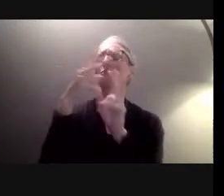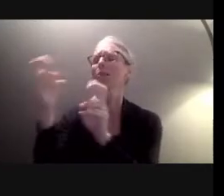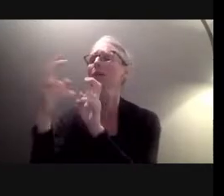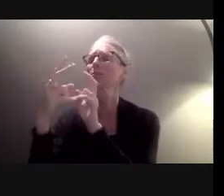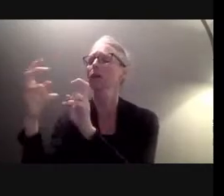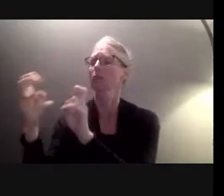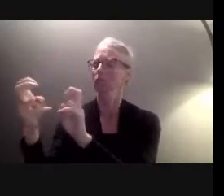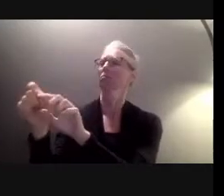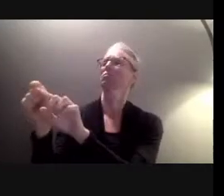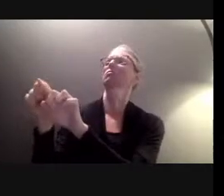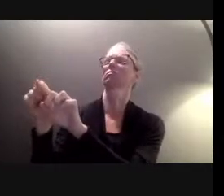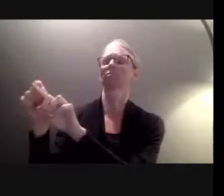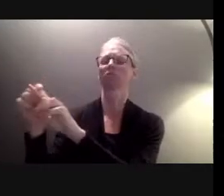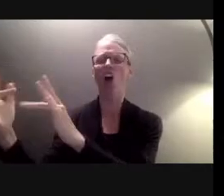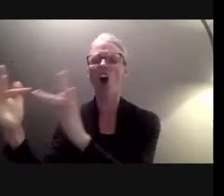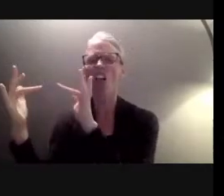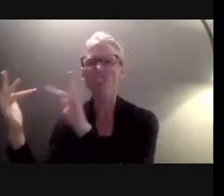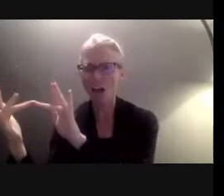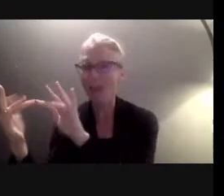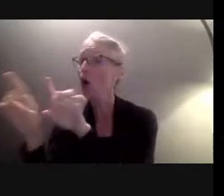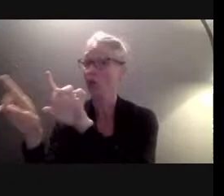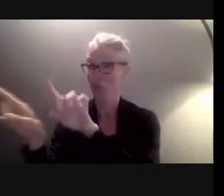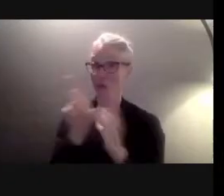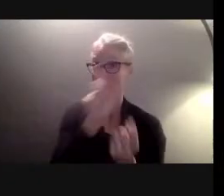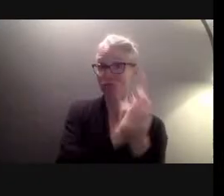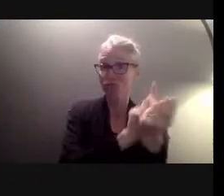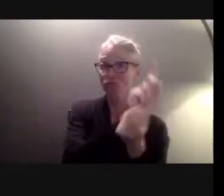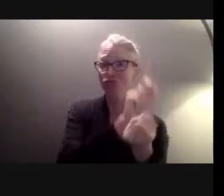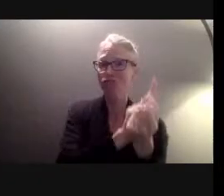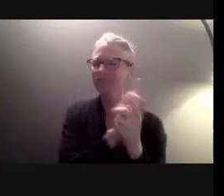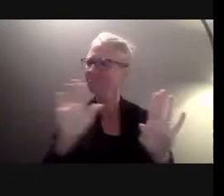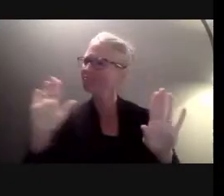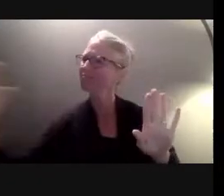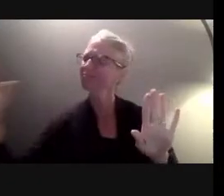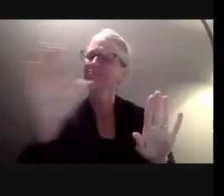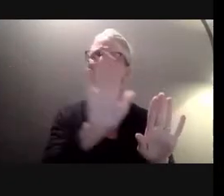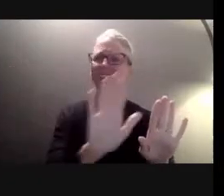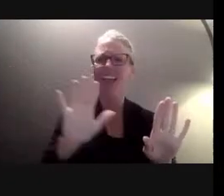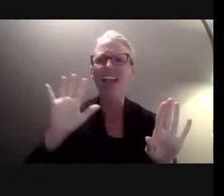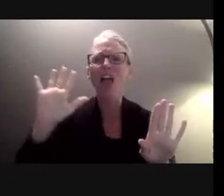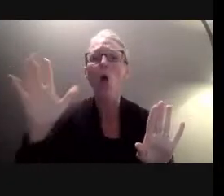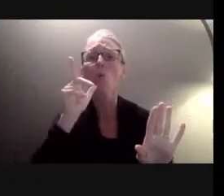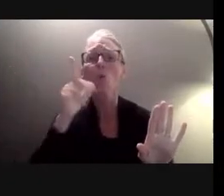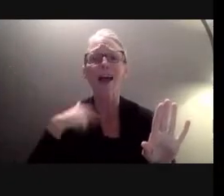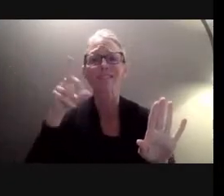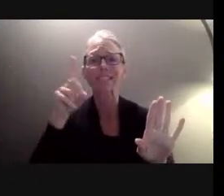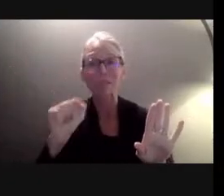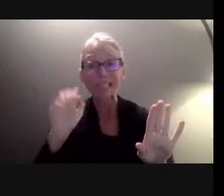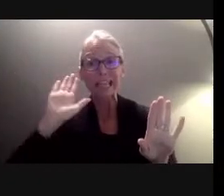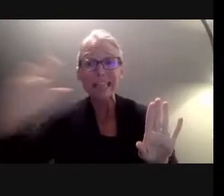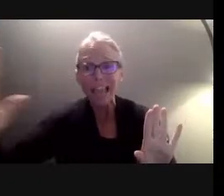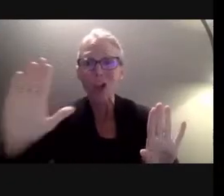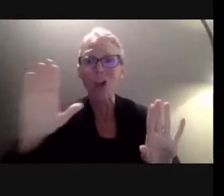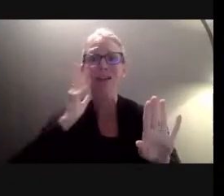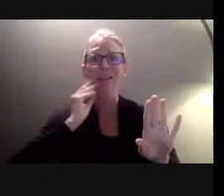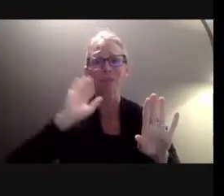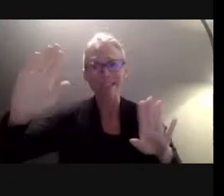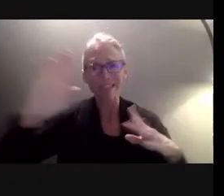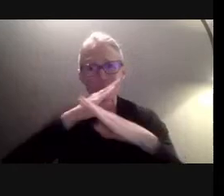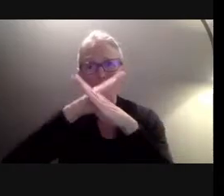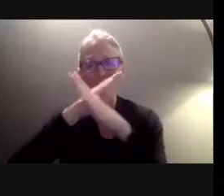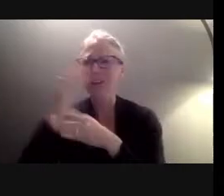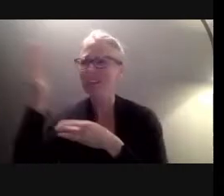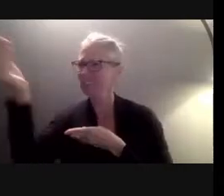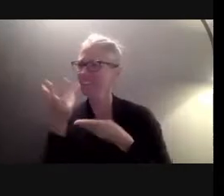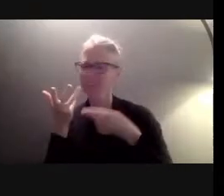face-to-face or virtually face-to-face with people that were telling me some of their barriers that they had in the outdoors. So